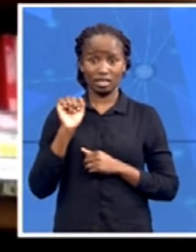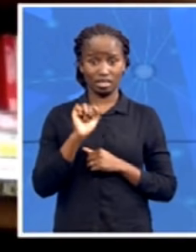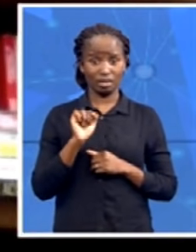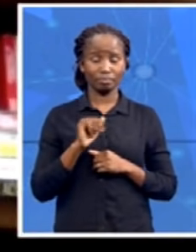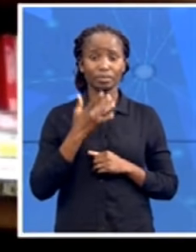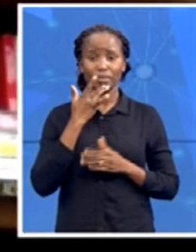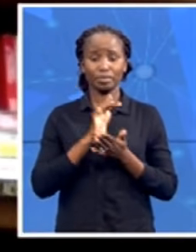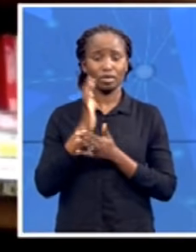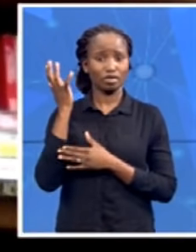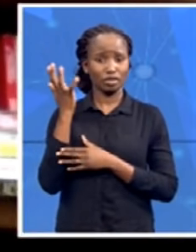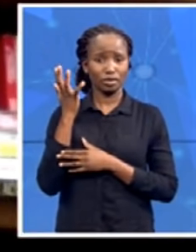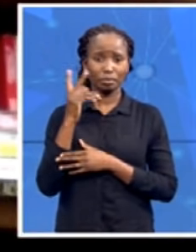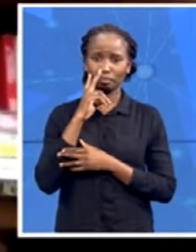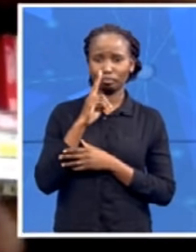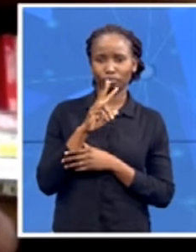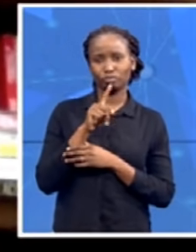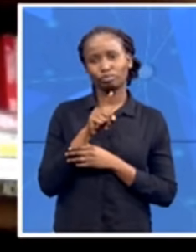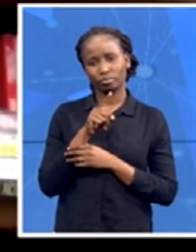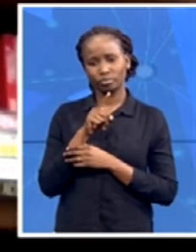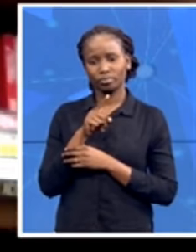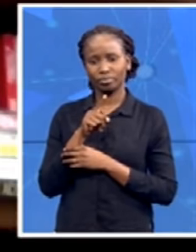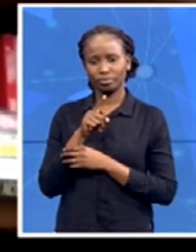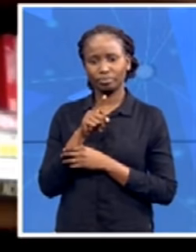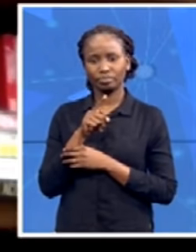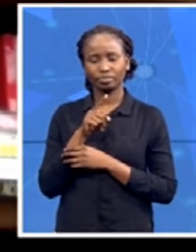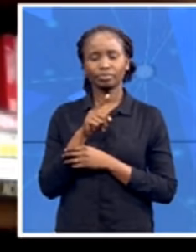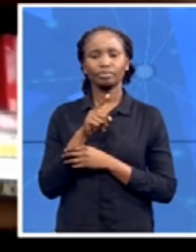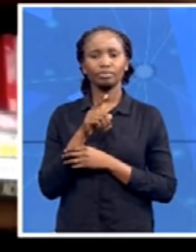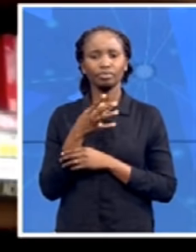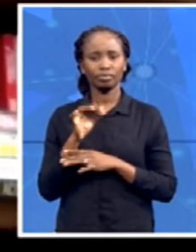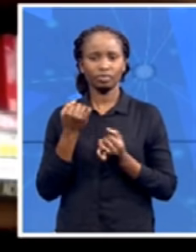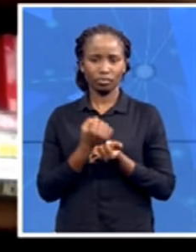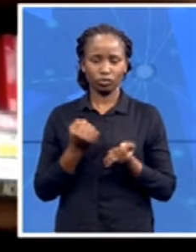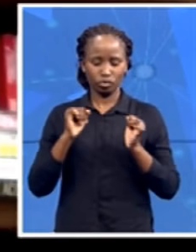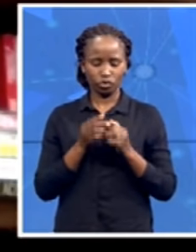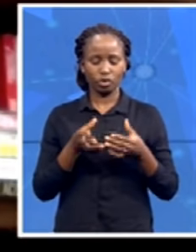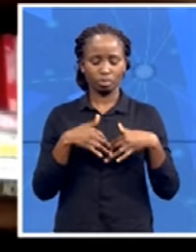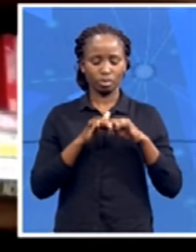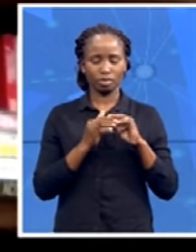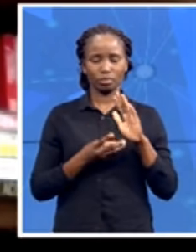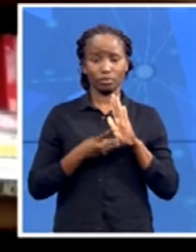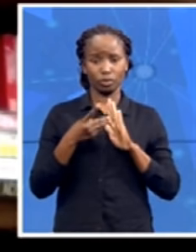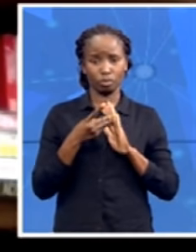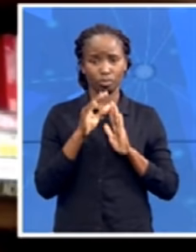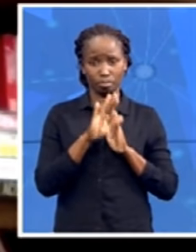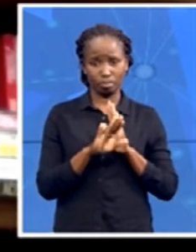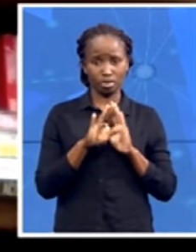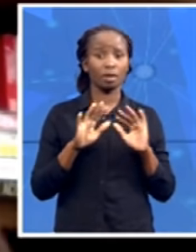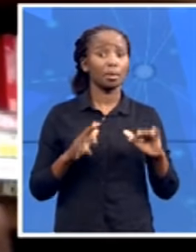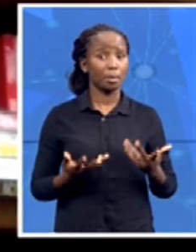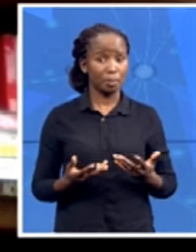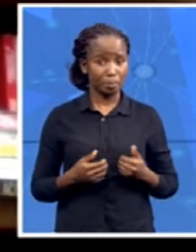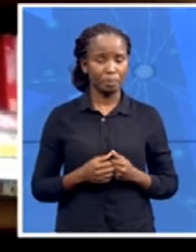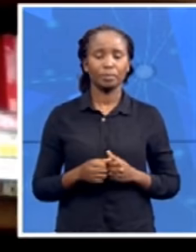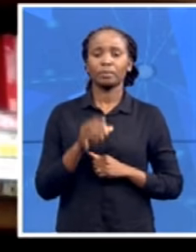within the neoliberal model of development in the sense that the DA subscribes to the